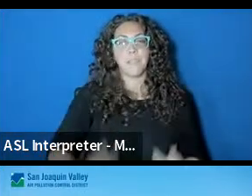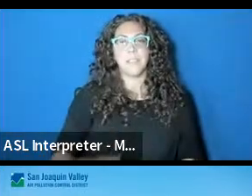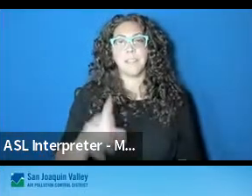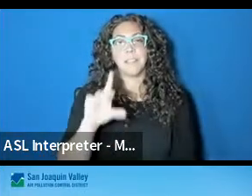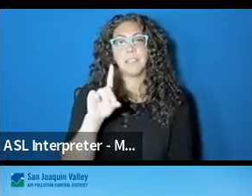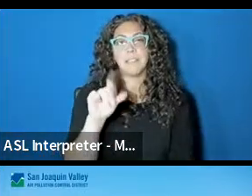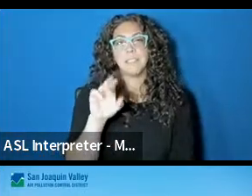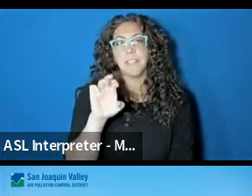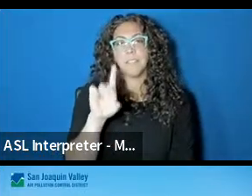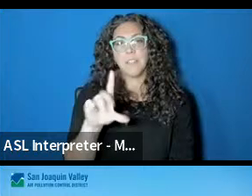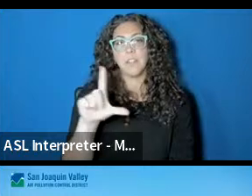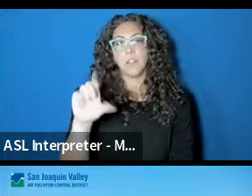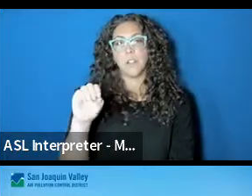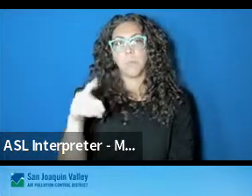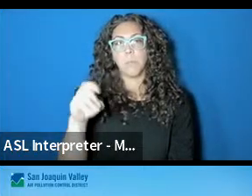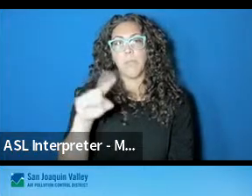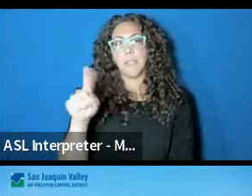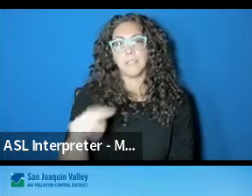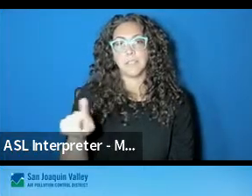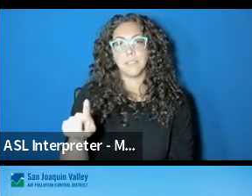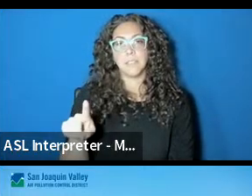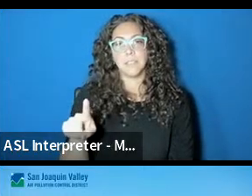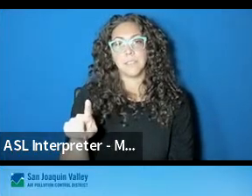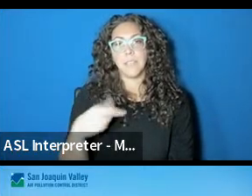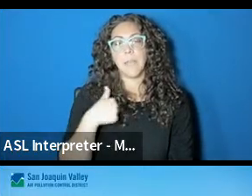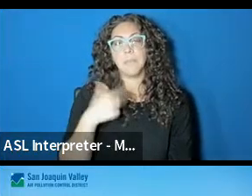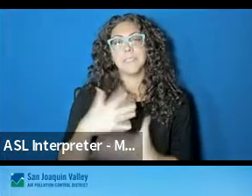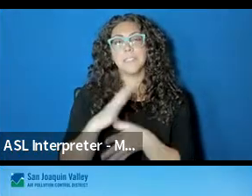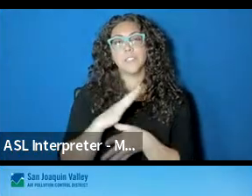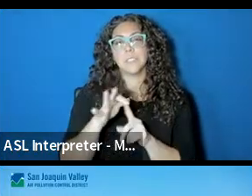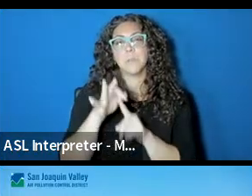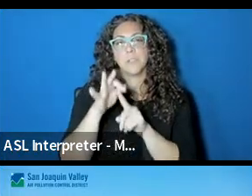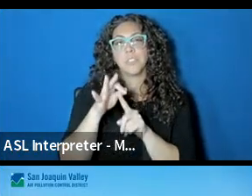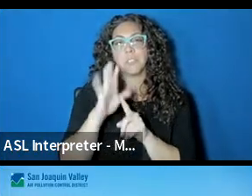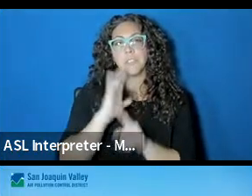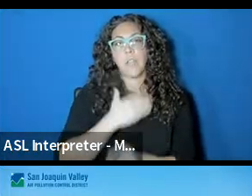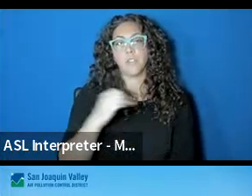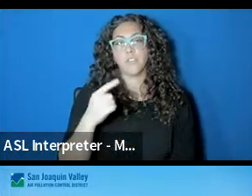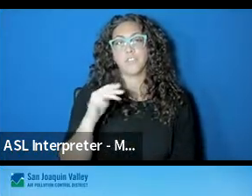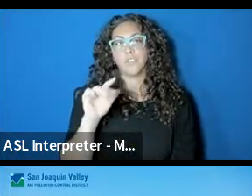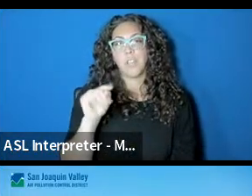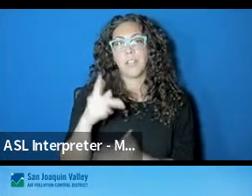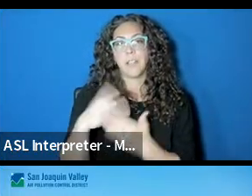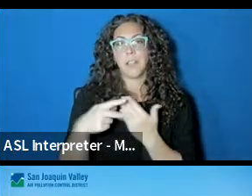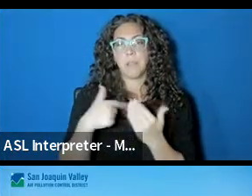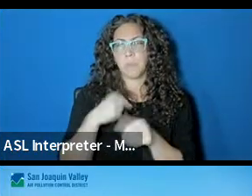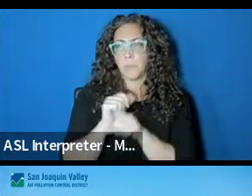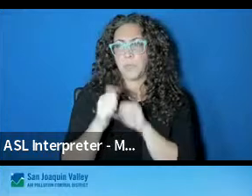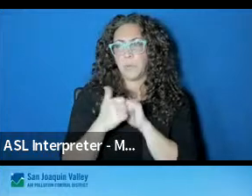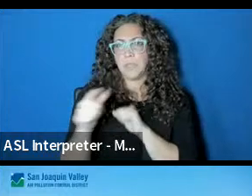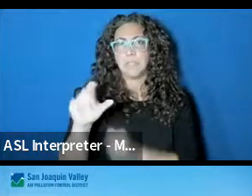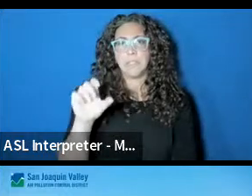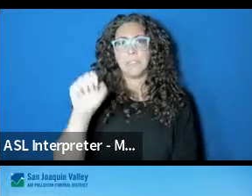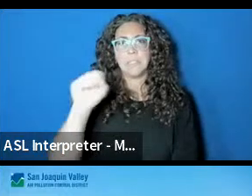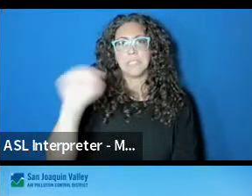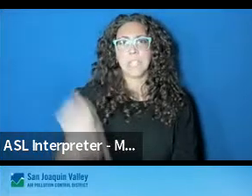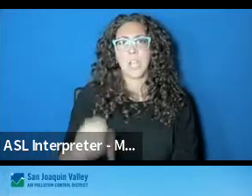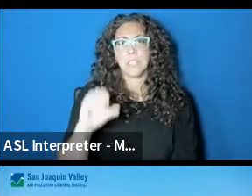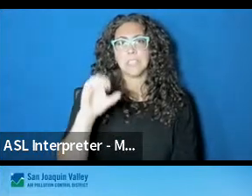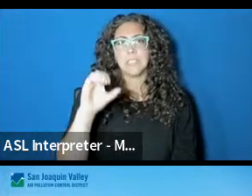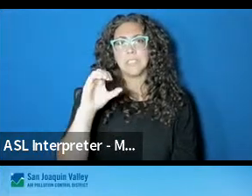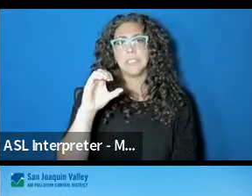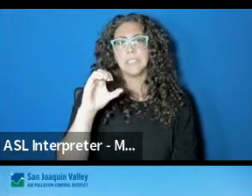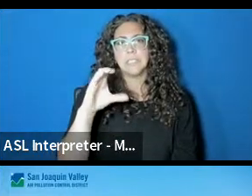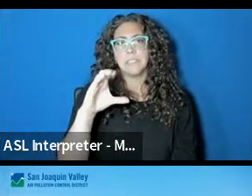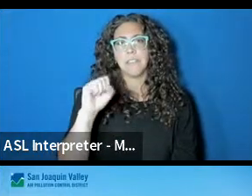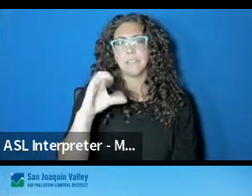a supervising air quality specialist in our grants program. I've been working with the Stockton CSC and the tree subcommittees now,